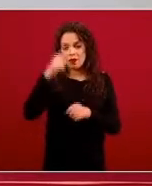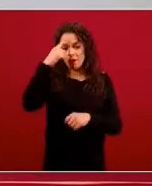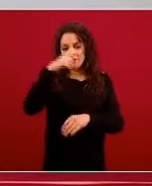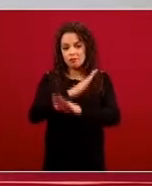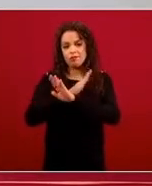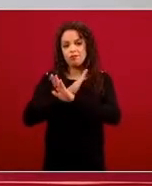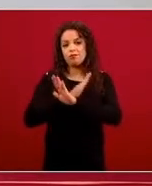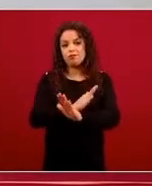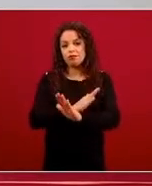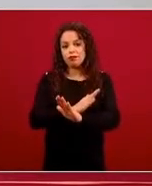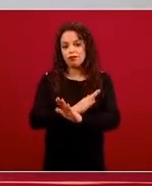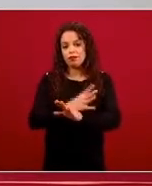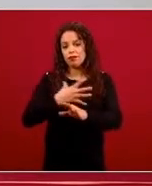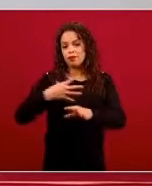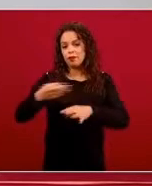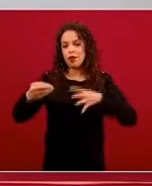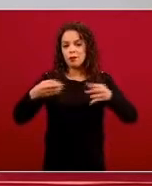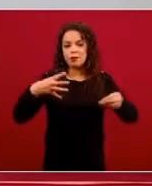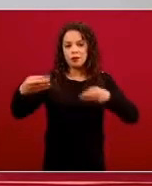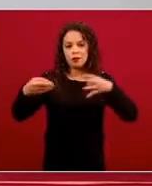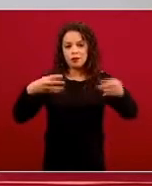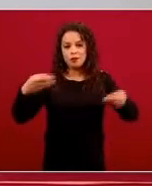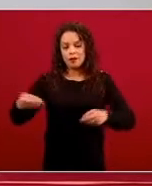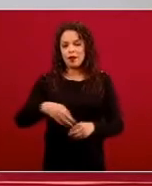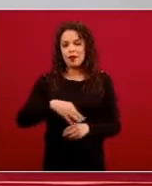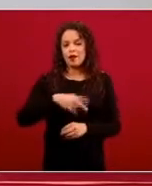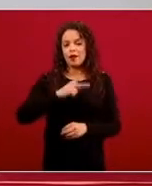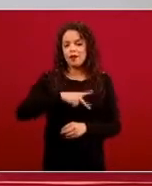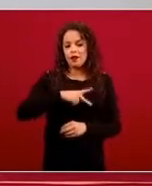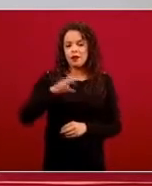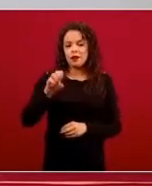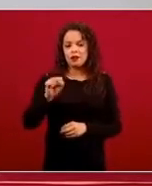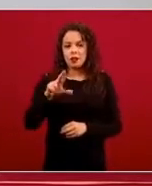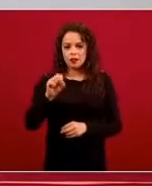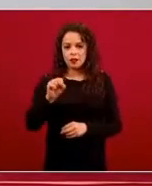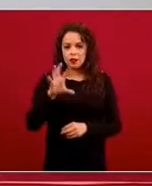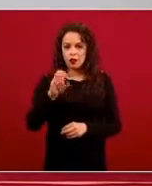some chlorine with water and disinfect with that solution. And